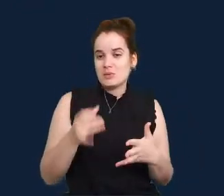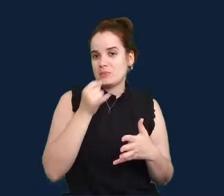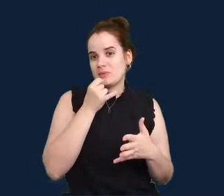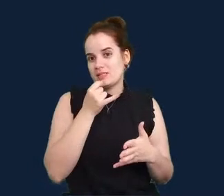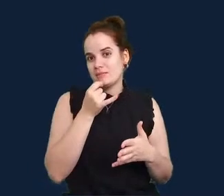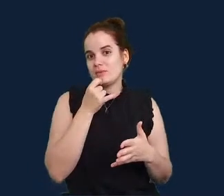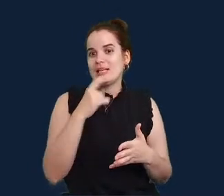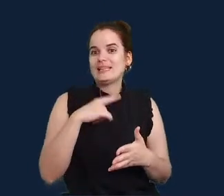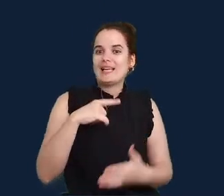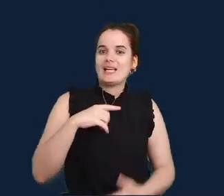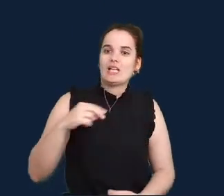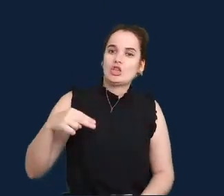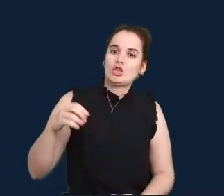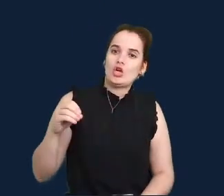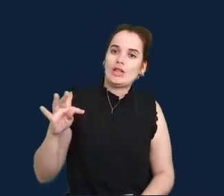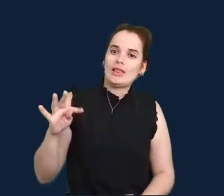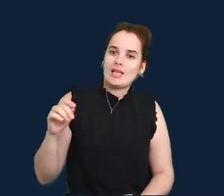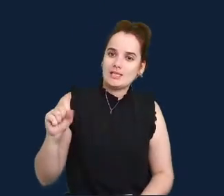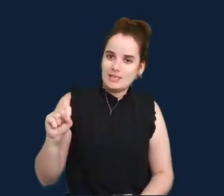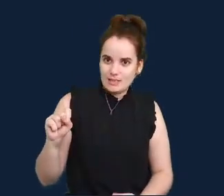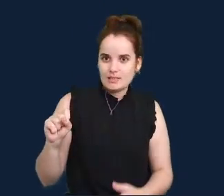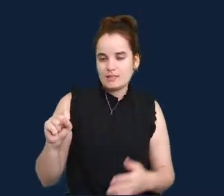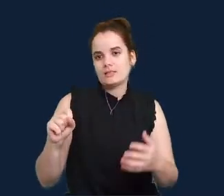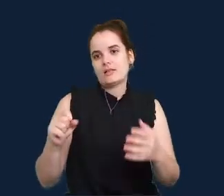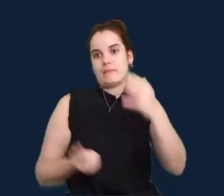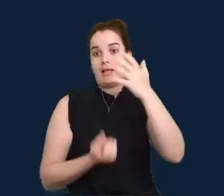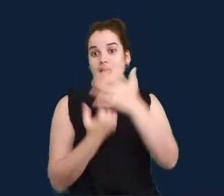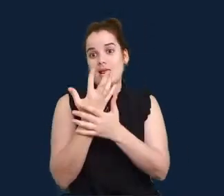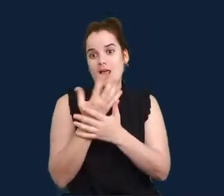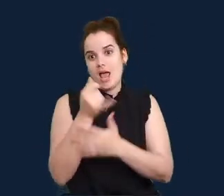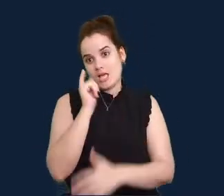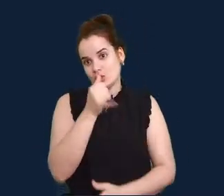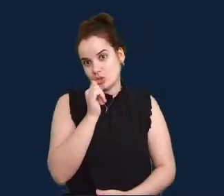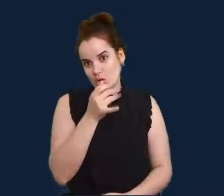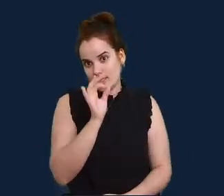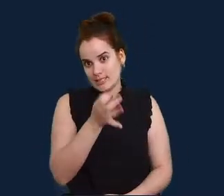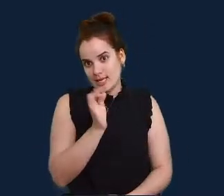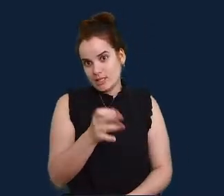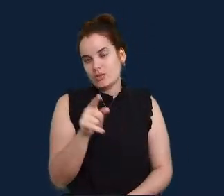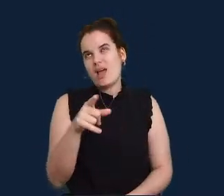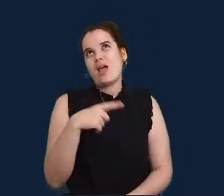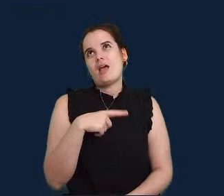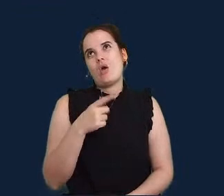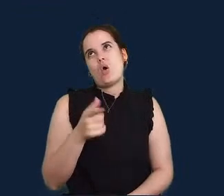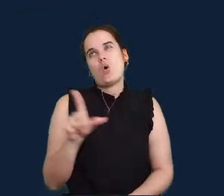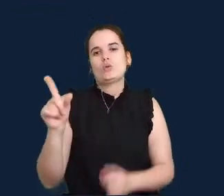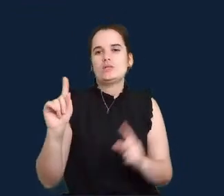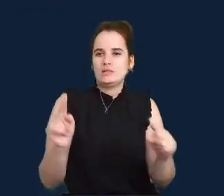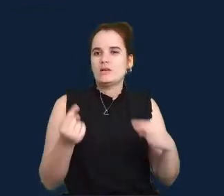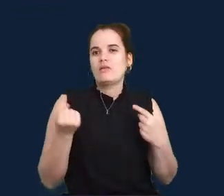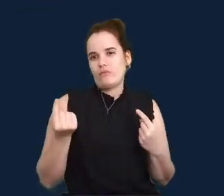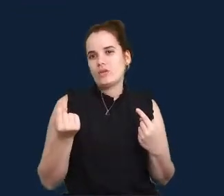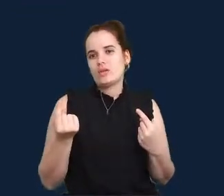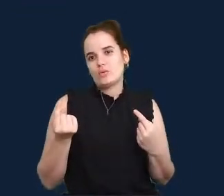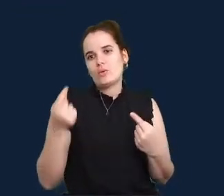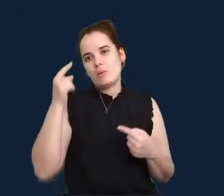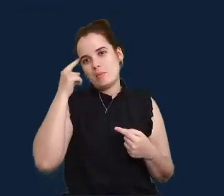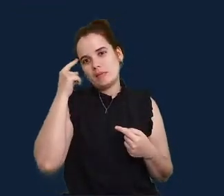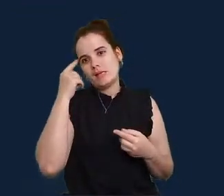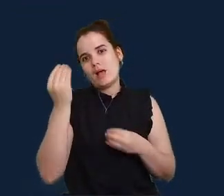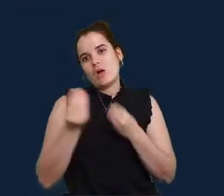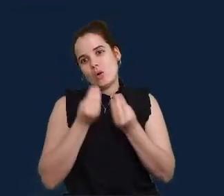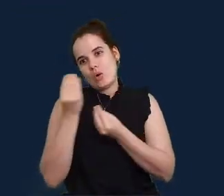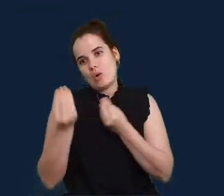for creating the stories. So I think it would be another challenge to merge these descriptive approaches for alt